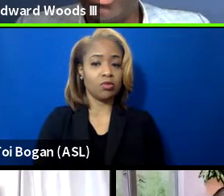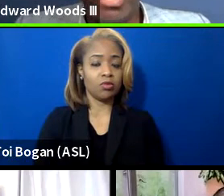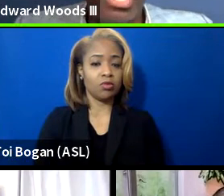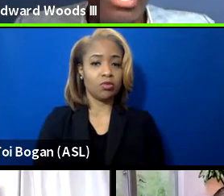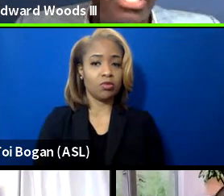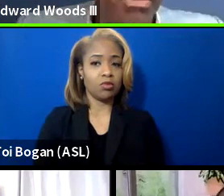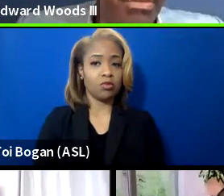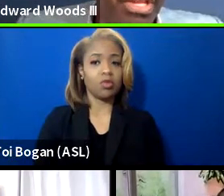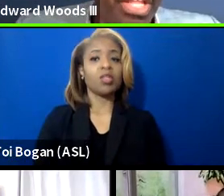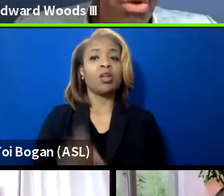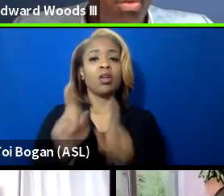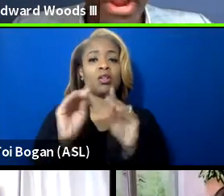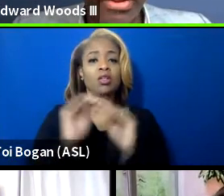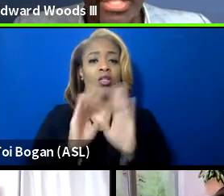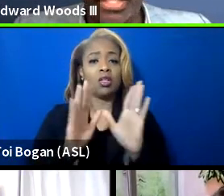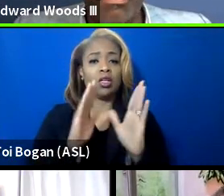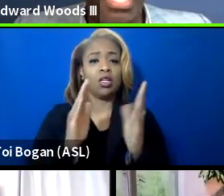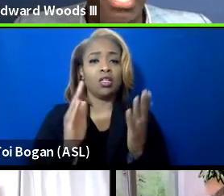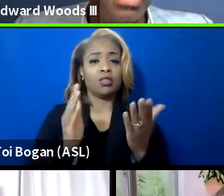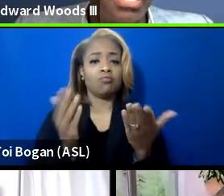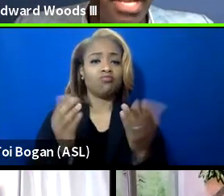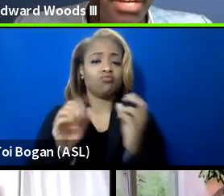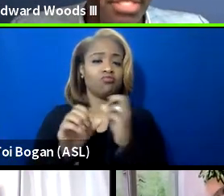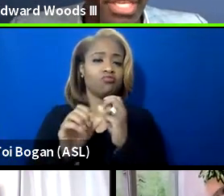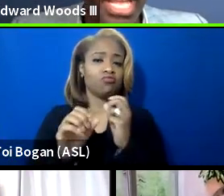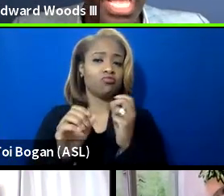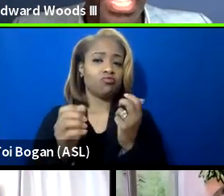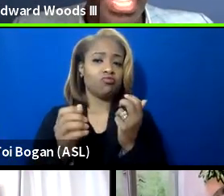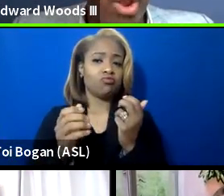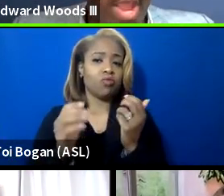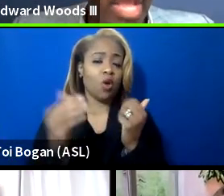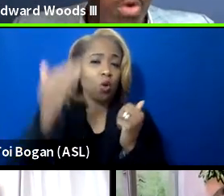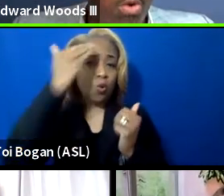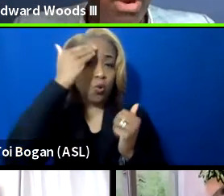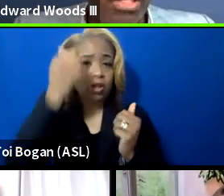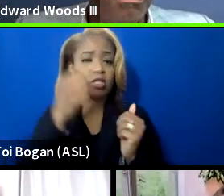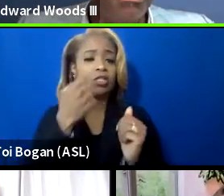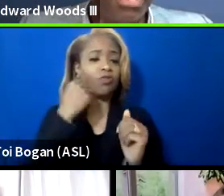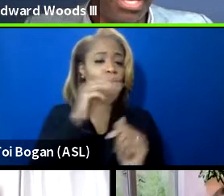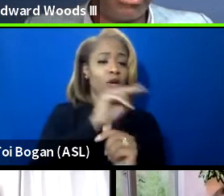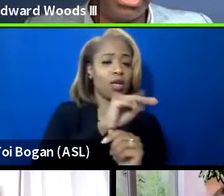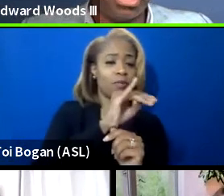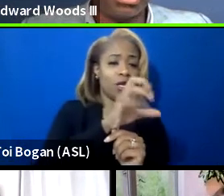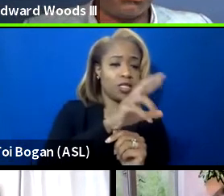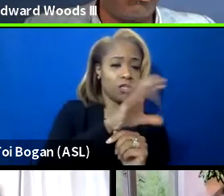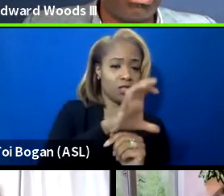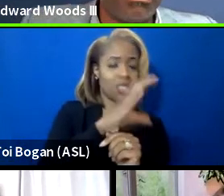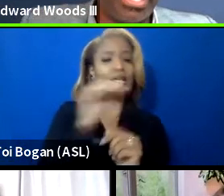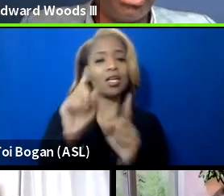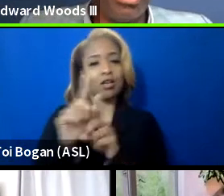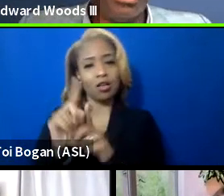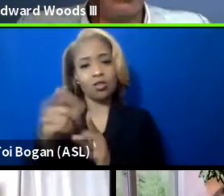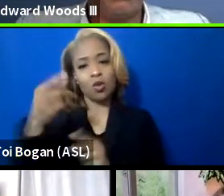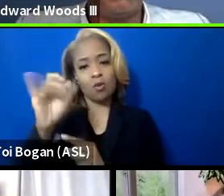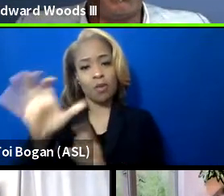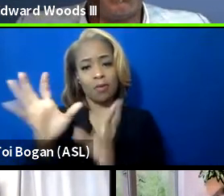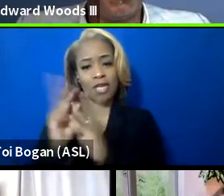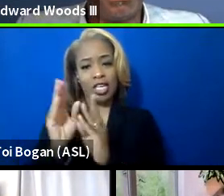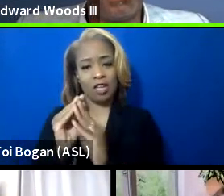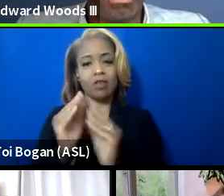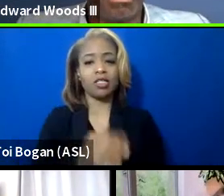And I just want to be clear, it's promoting awareness of the MICRC and or the public hearings, just so that we're aware.